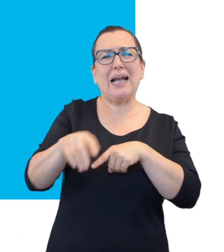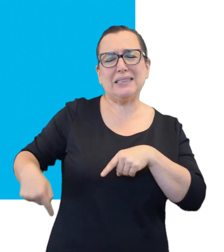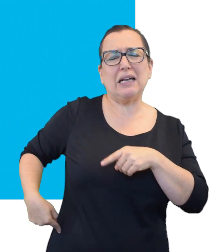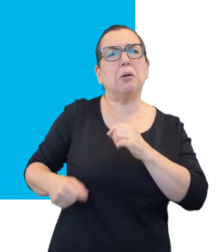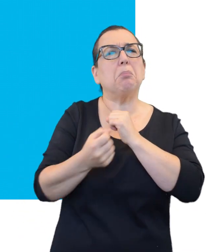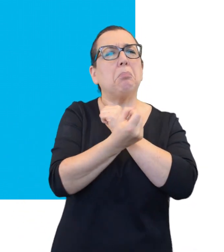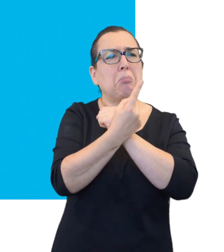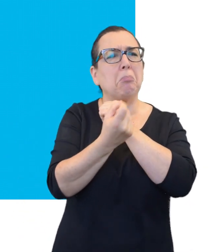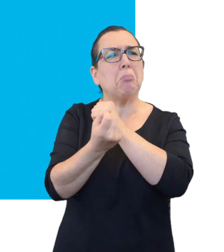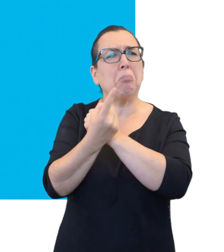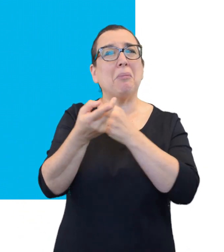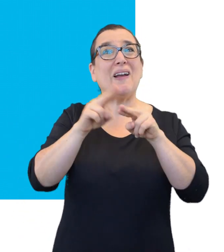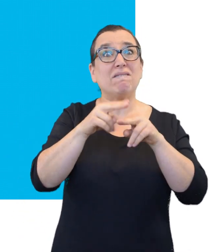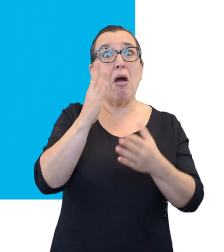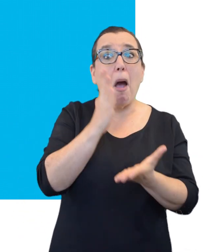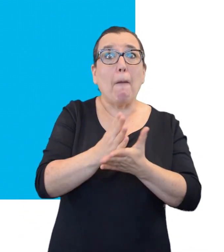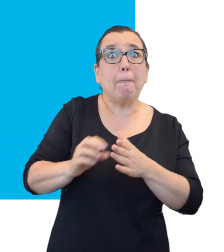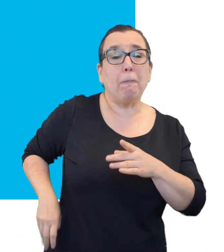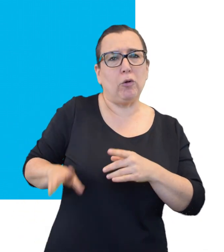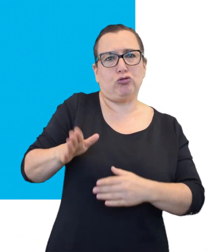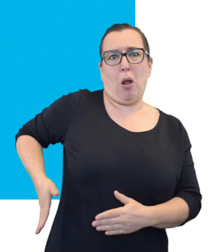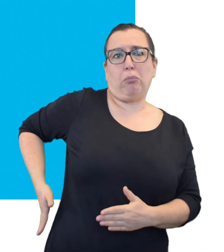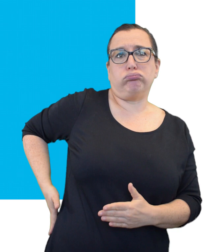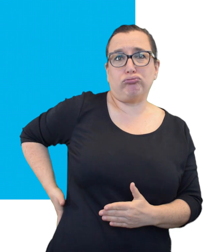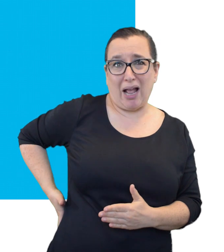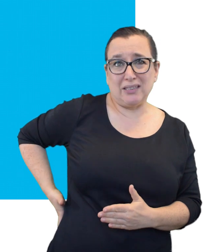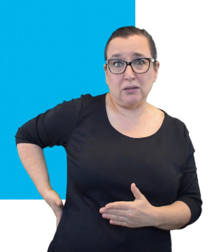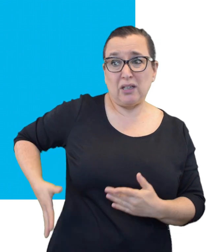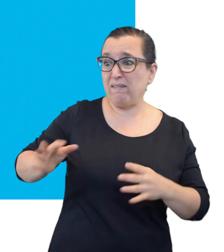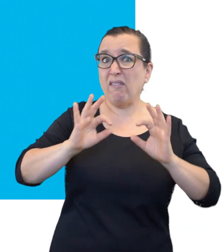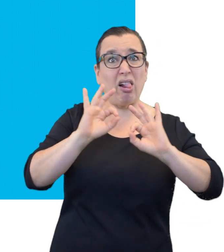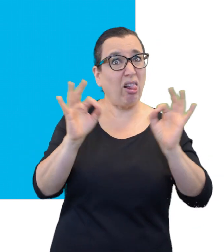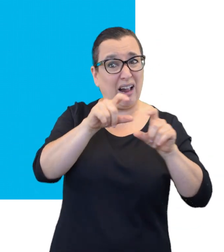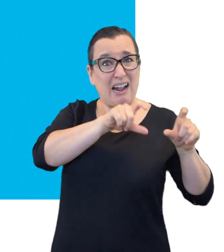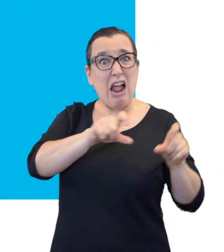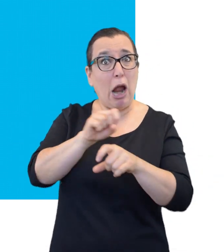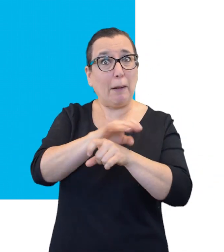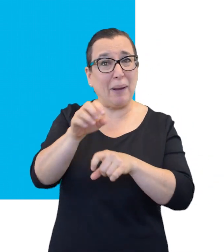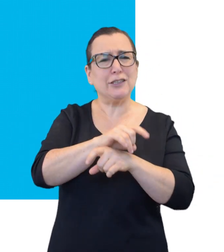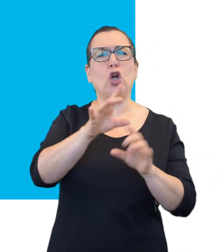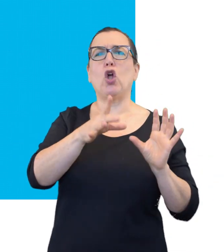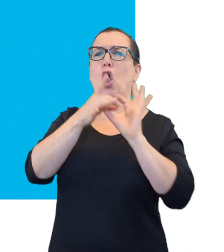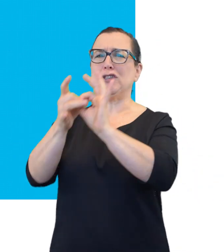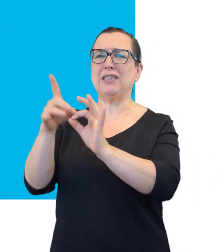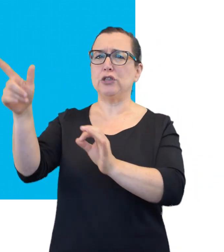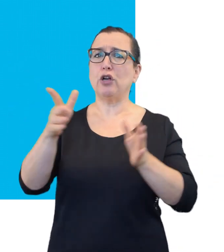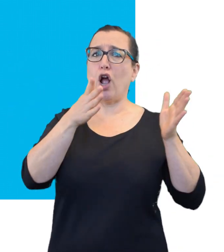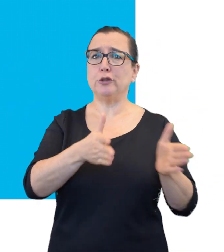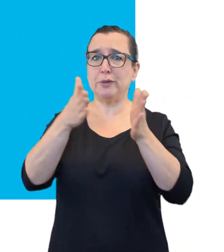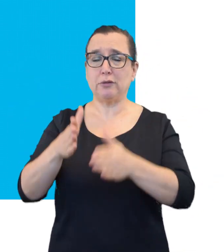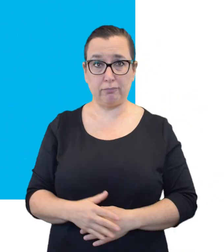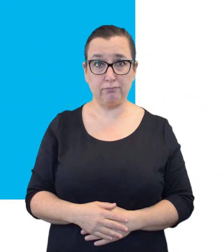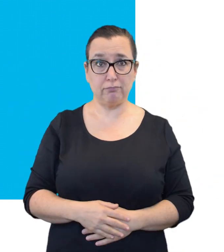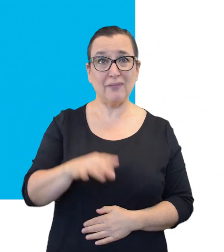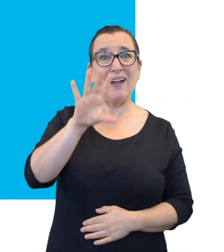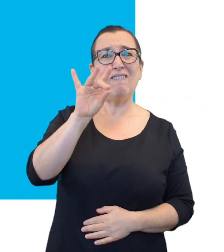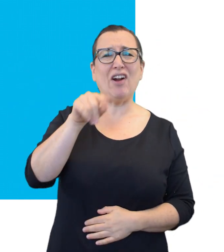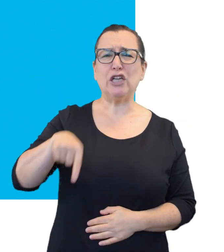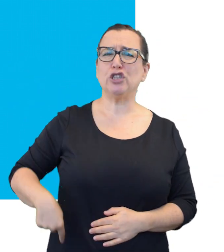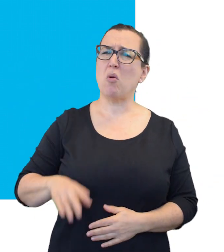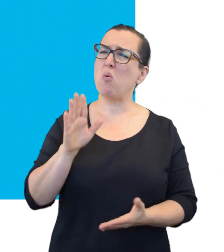site. Press on it if you do and if it doesn't stop, contact the hospital. There is a small risk of infection.